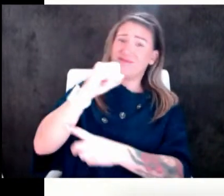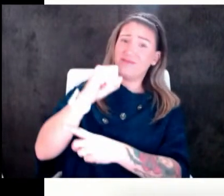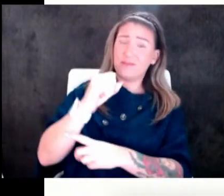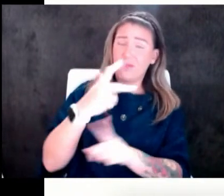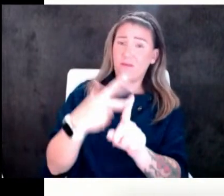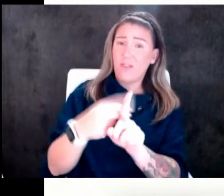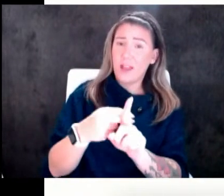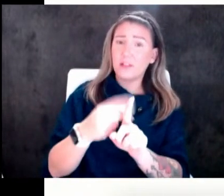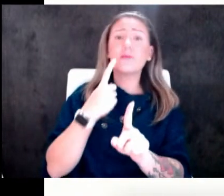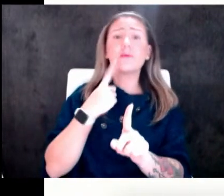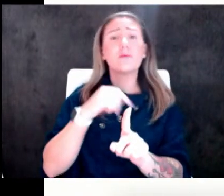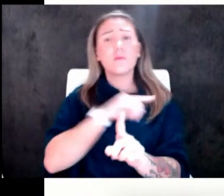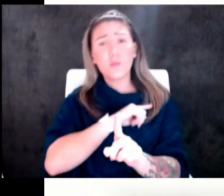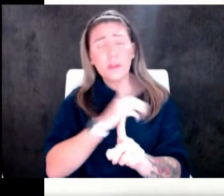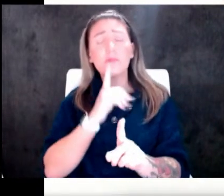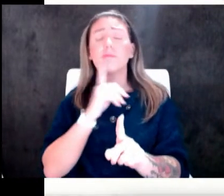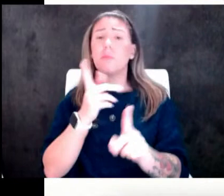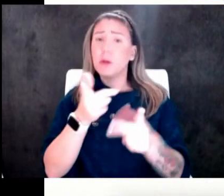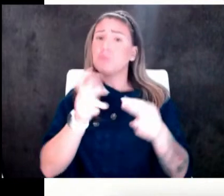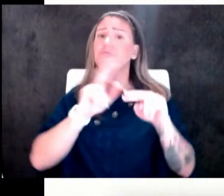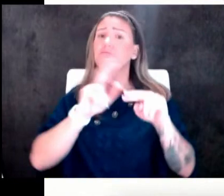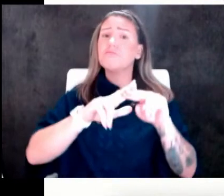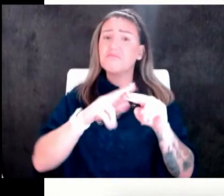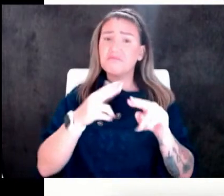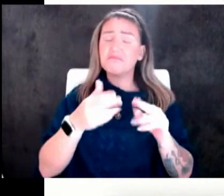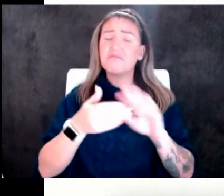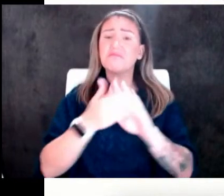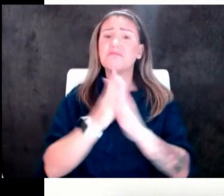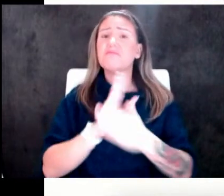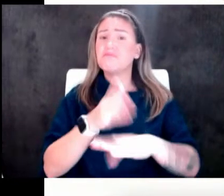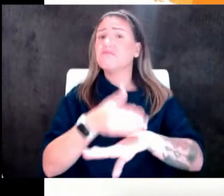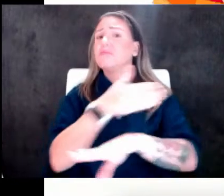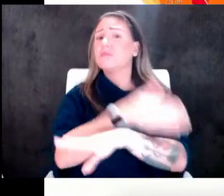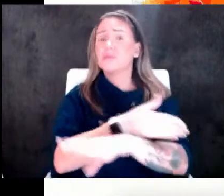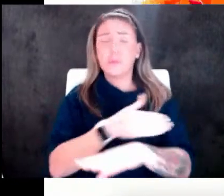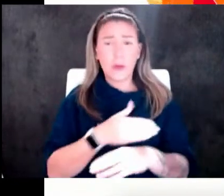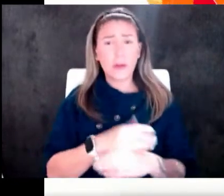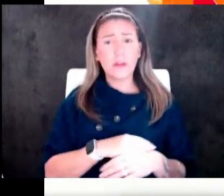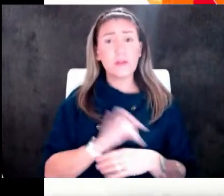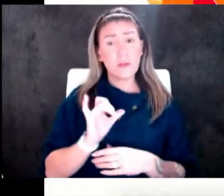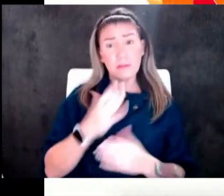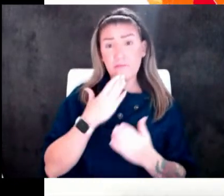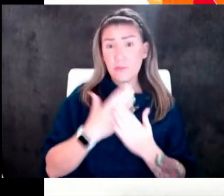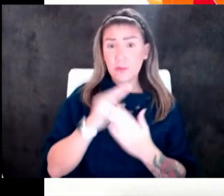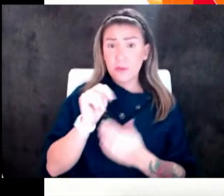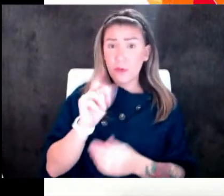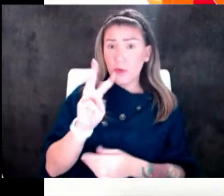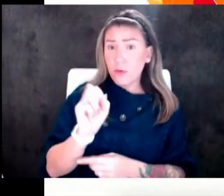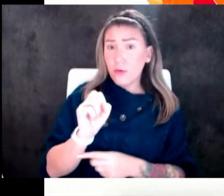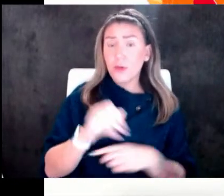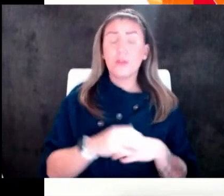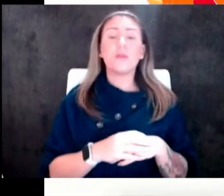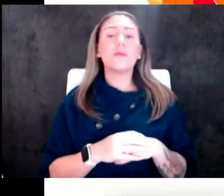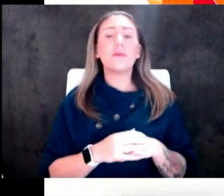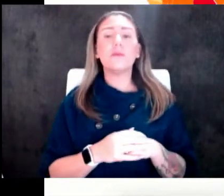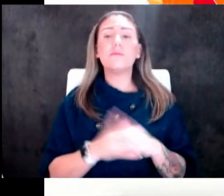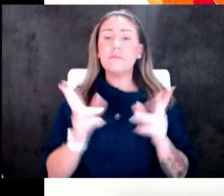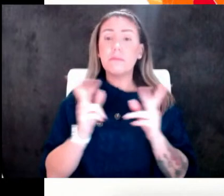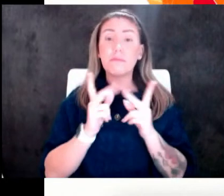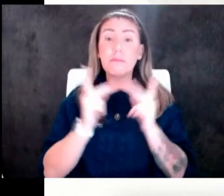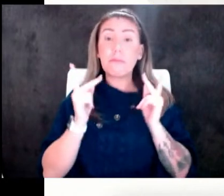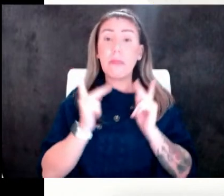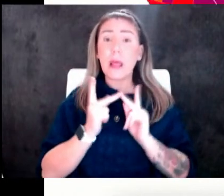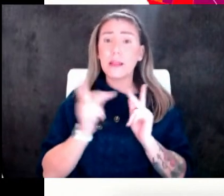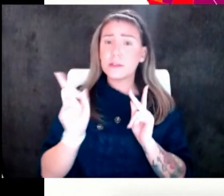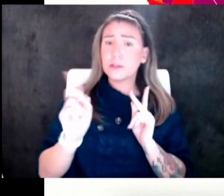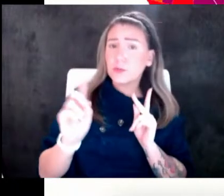Maybe we want to go faster, but we are making headway. So that's good news. But the places where we're going to be most vulnerable, and look at this map